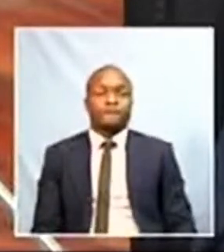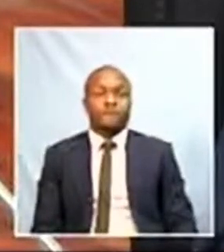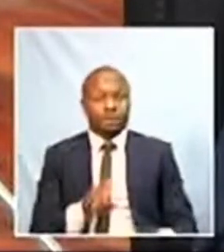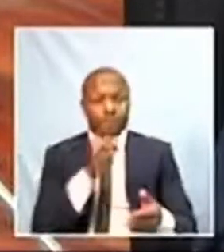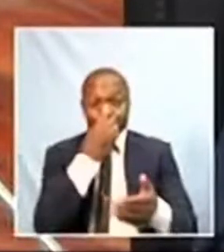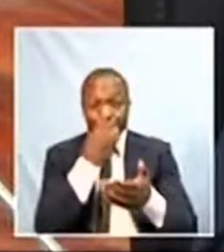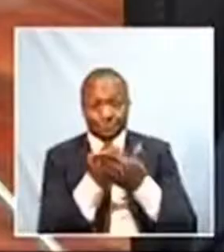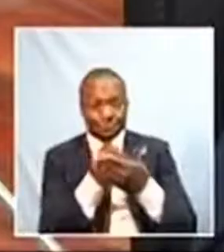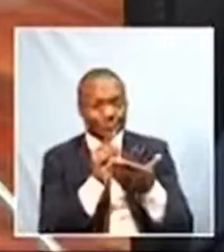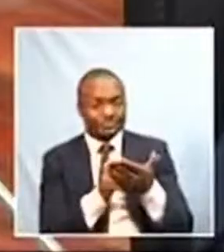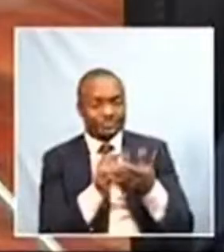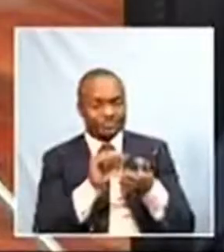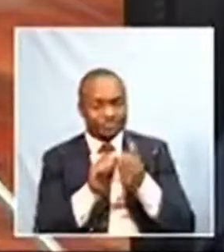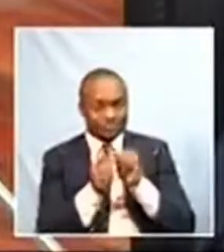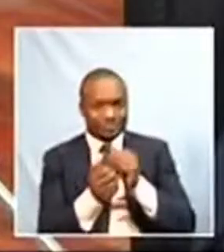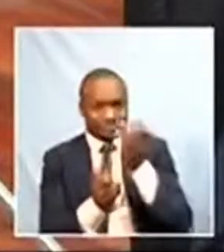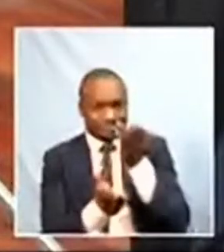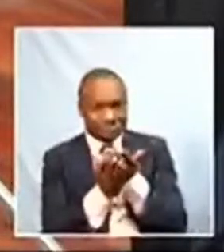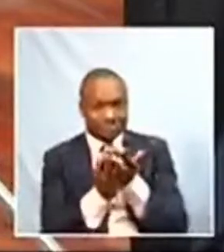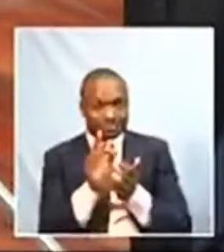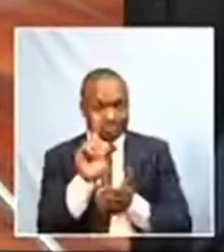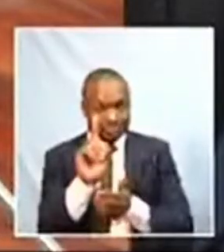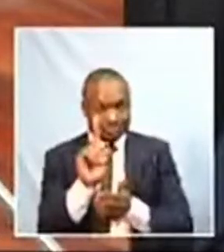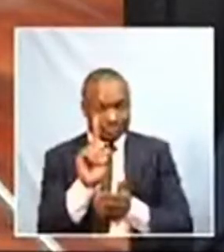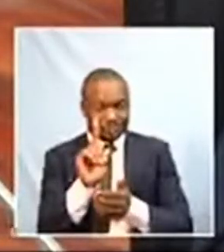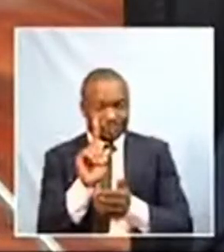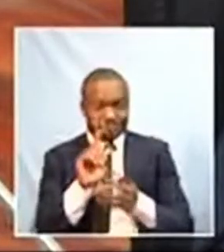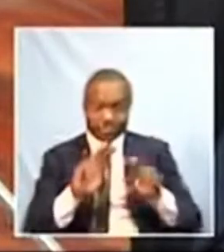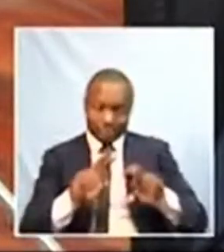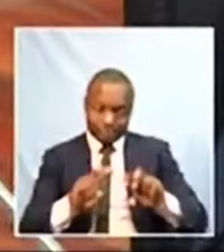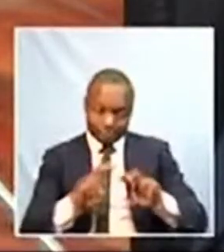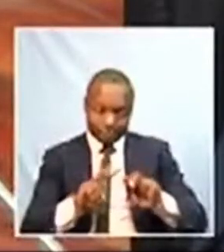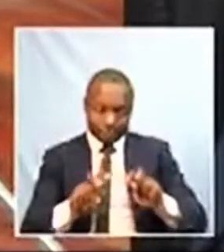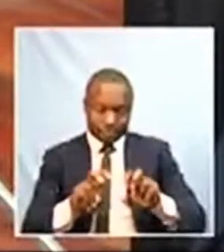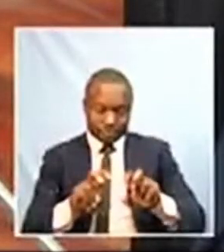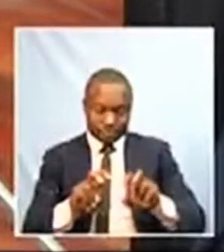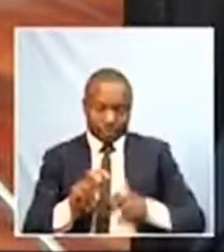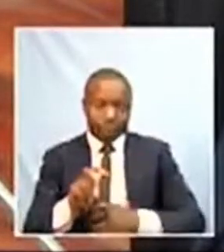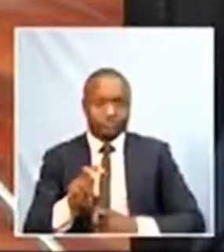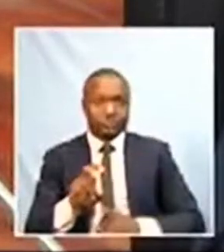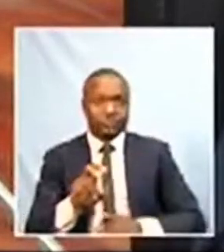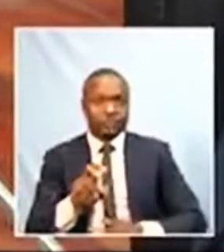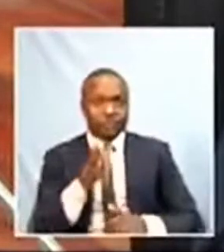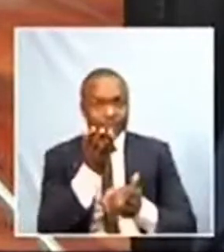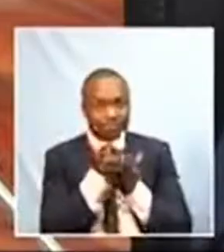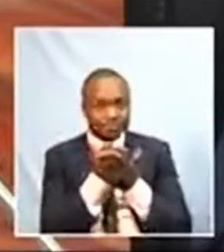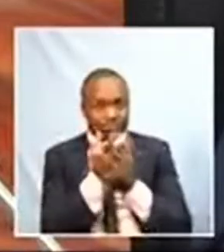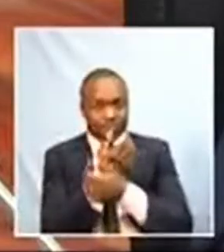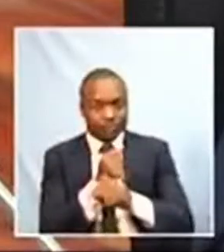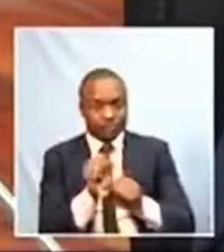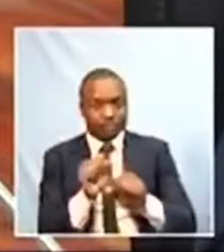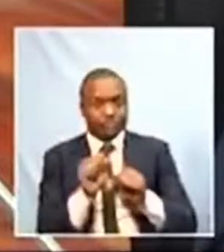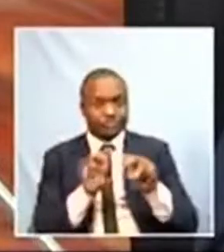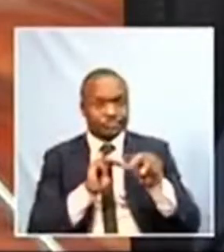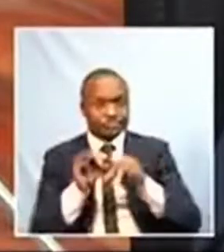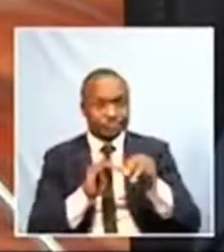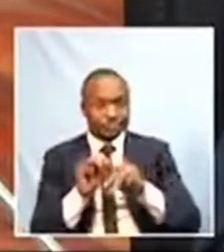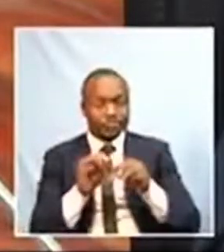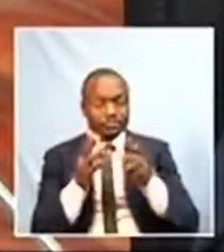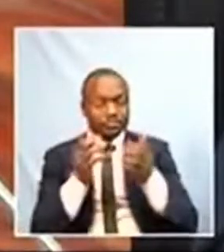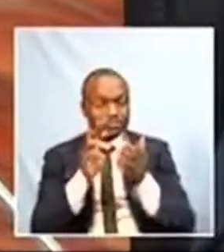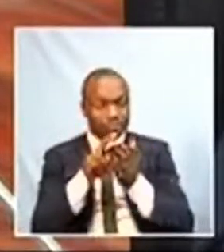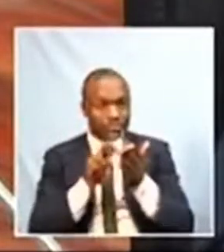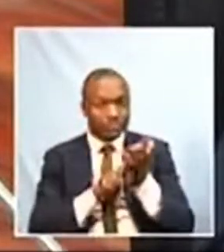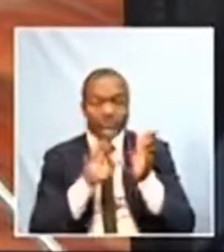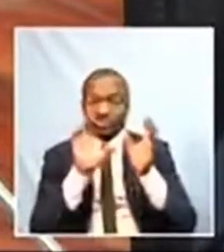evidence on this query is on Appendix 1 for reference, and the remedial measures undertaken, management wishes to report to